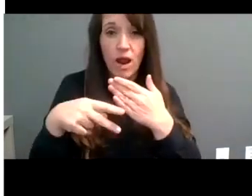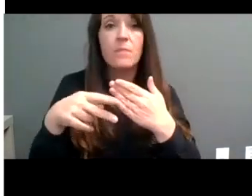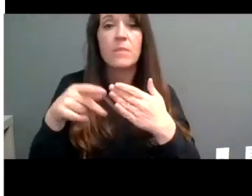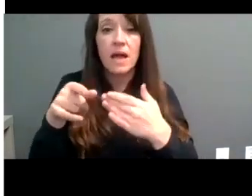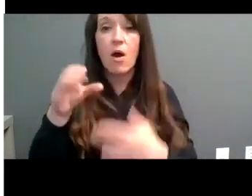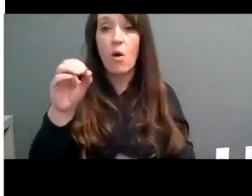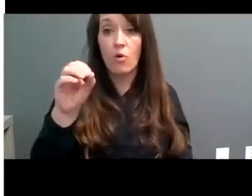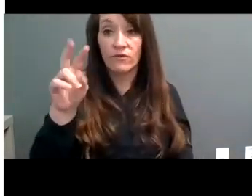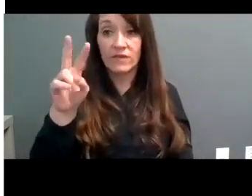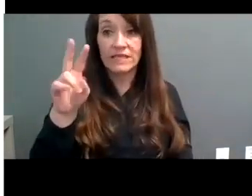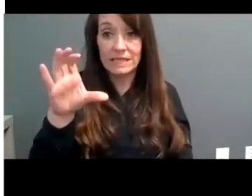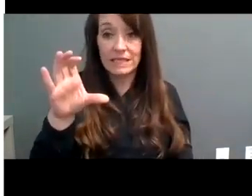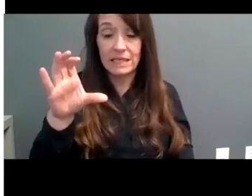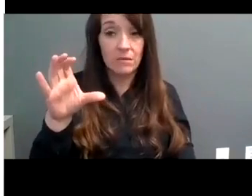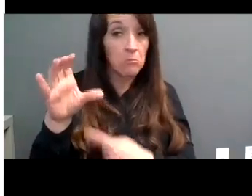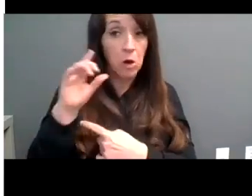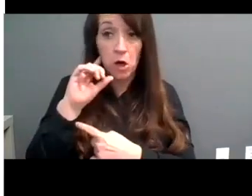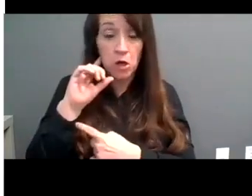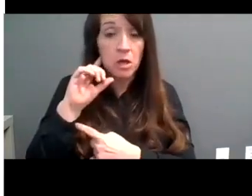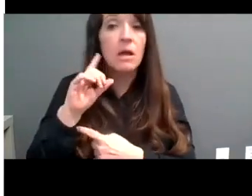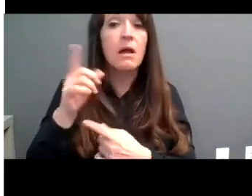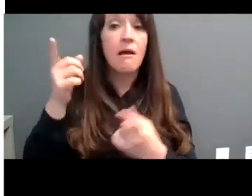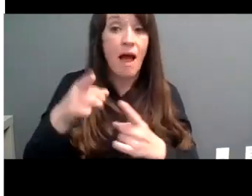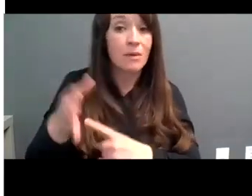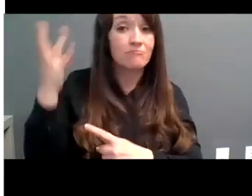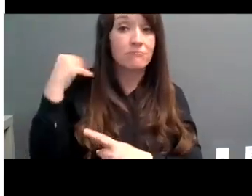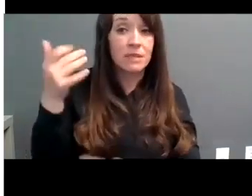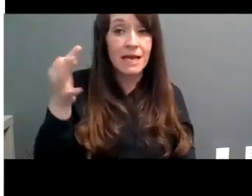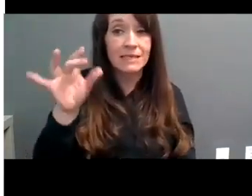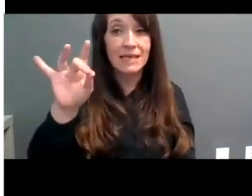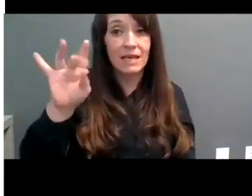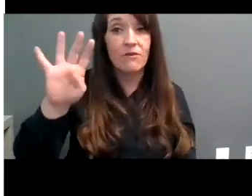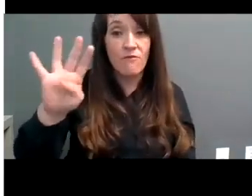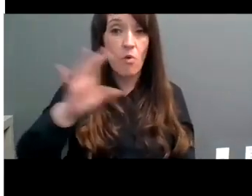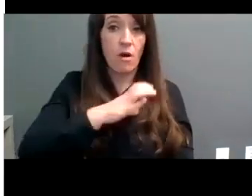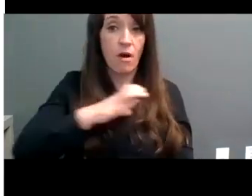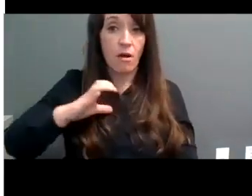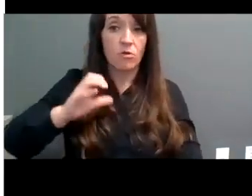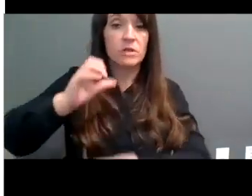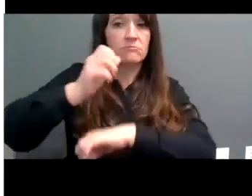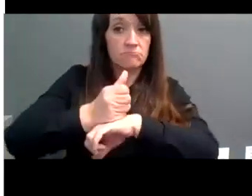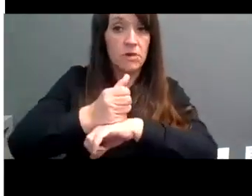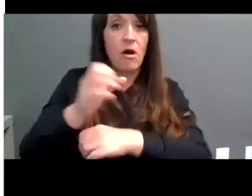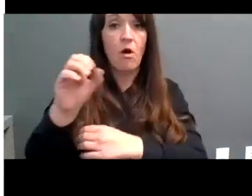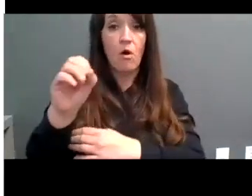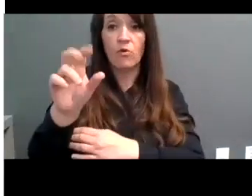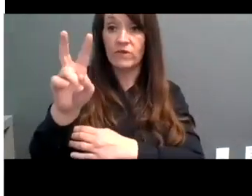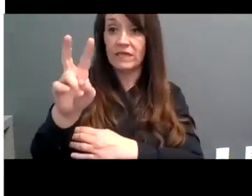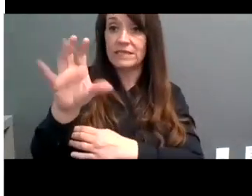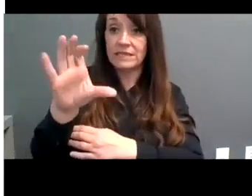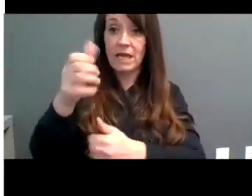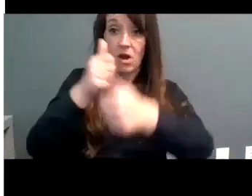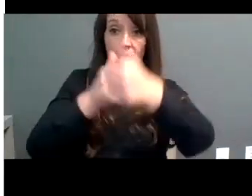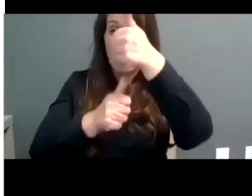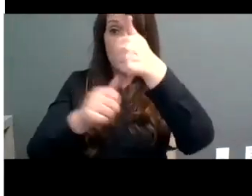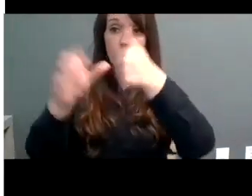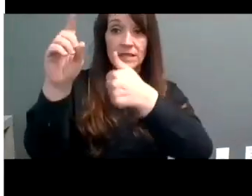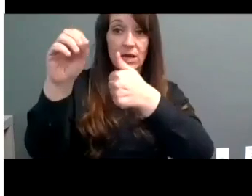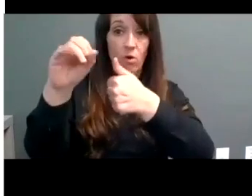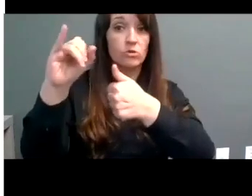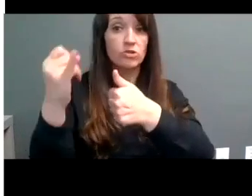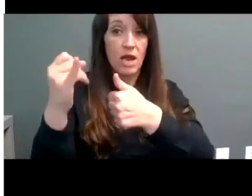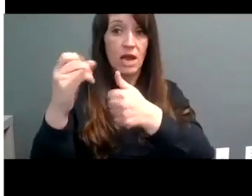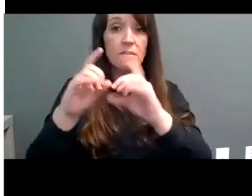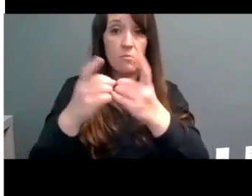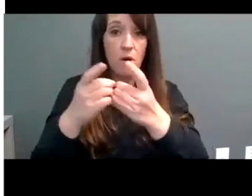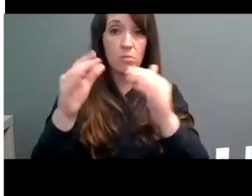in 1984, Congress established the Office for Victims of Crime under the U.S. Department of Justice through an amendment